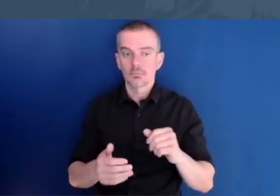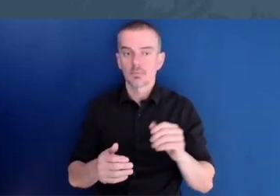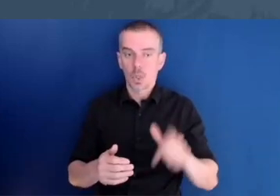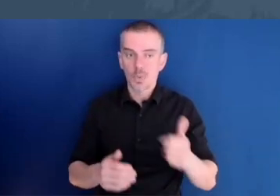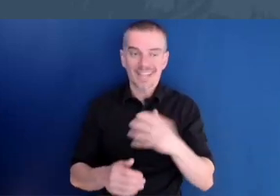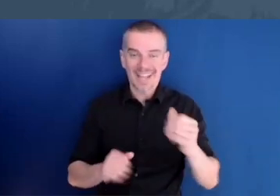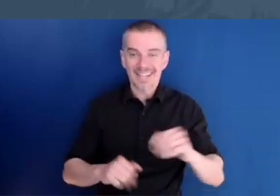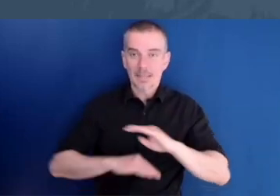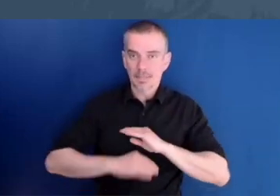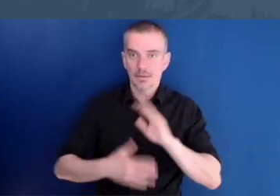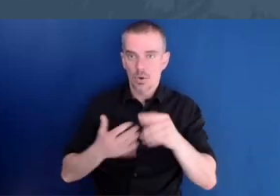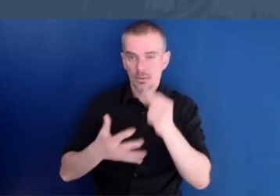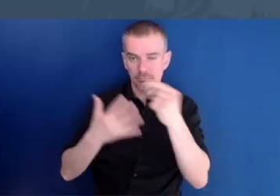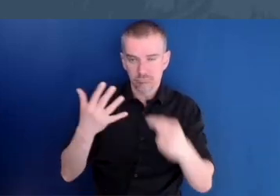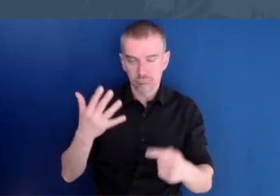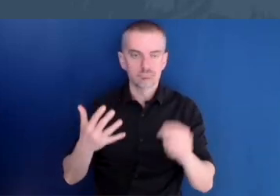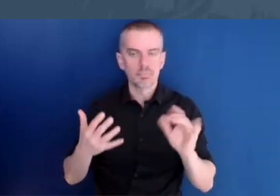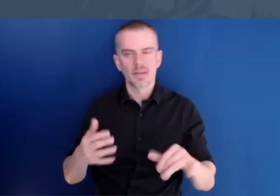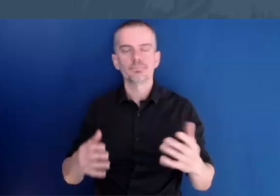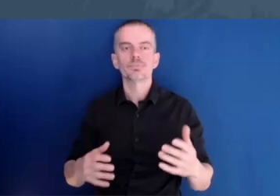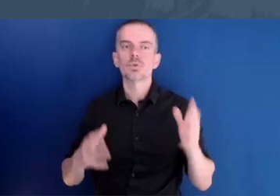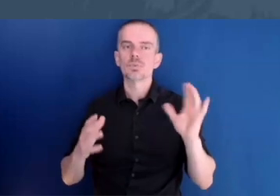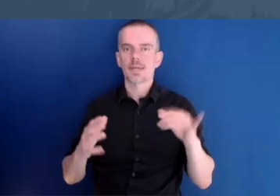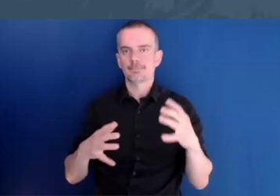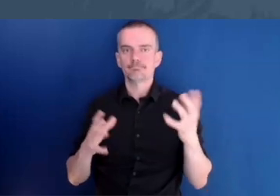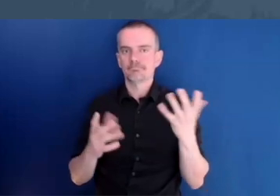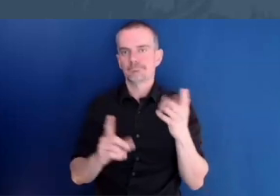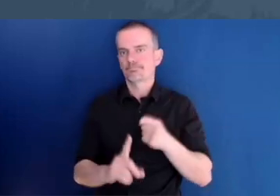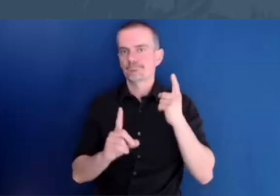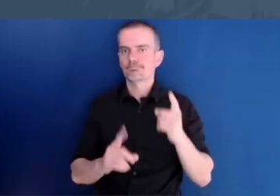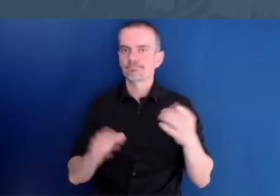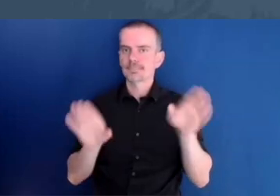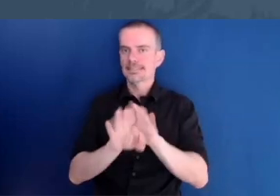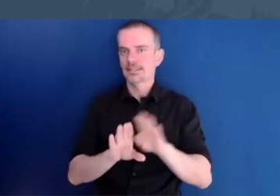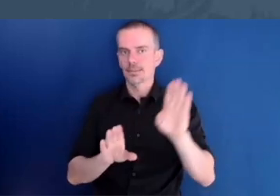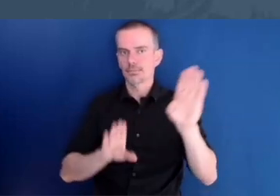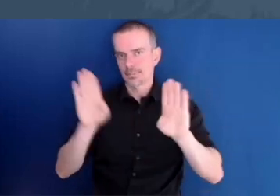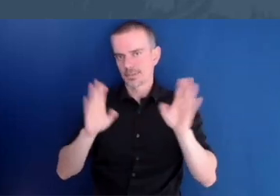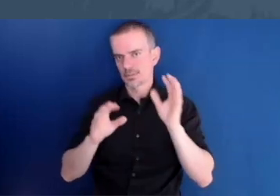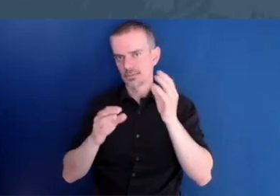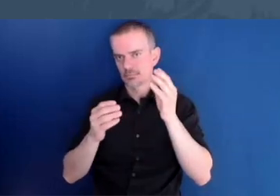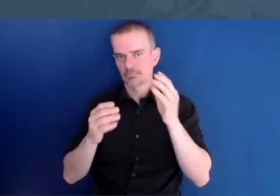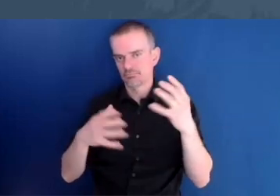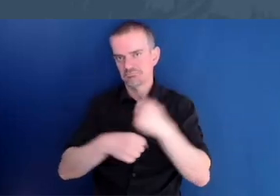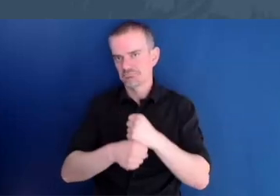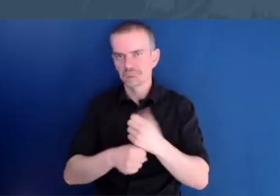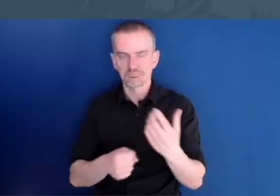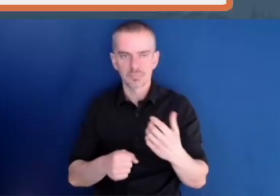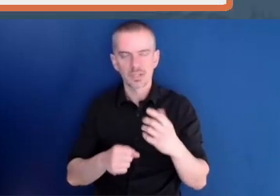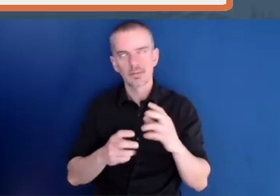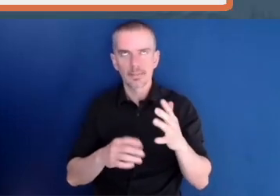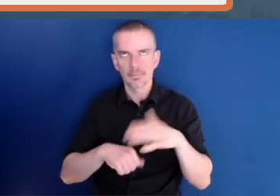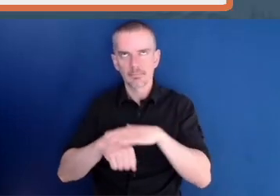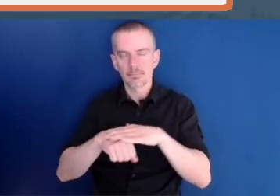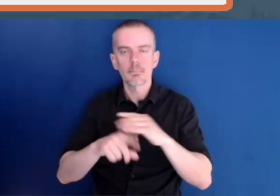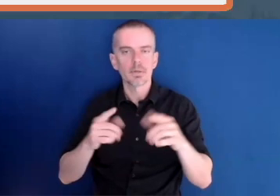So that's sealed bids in a nutshell. It's quite a bit that goes into it, but that's a general overview of sealed bids.